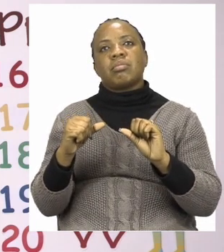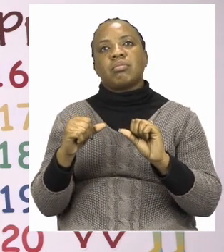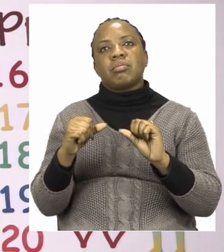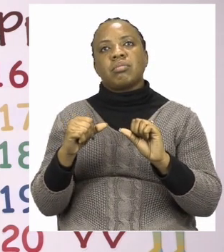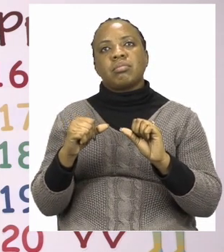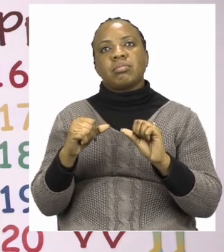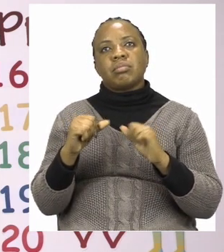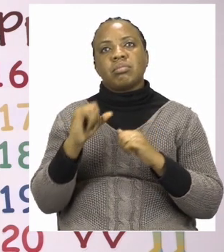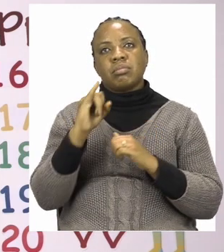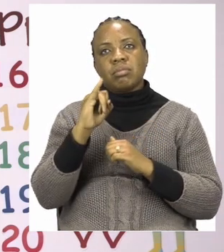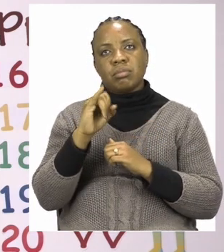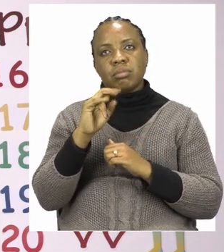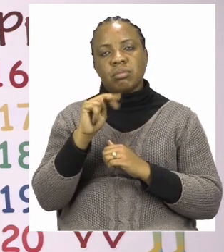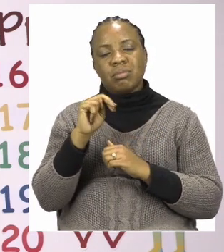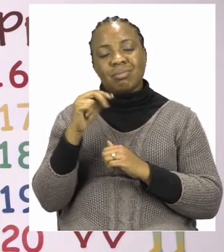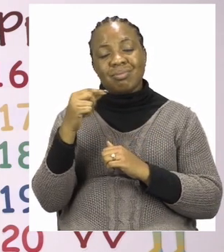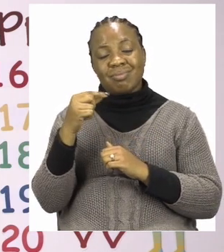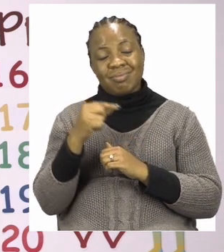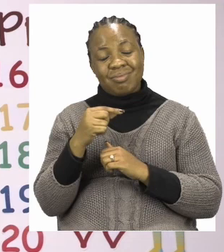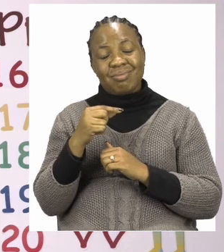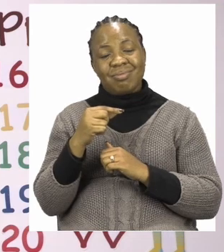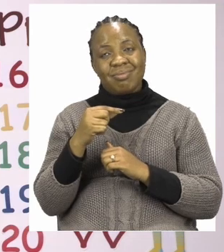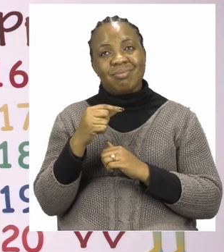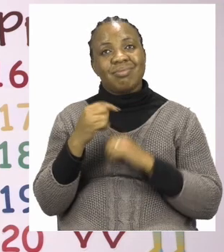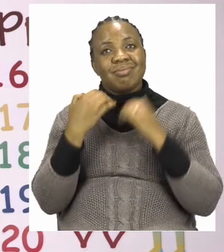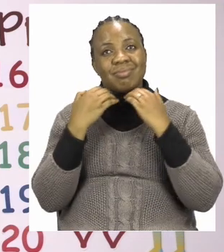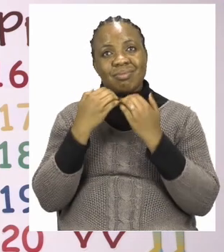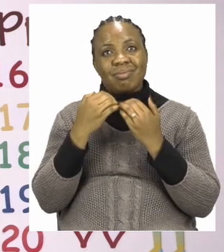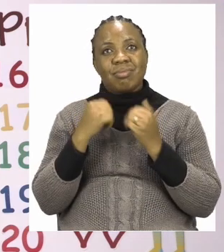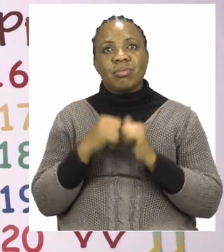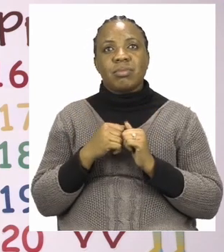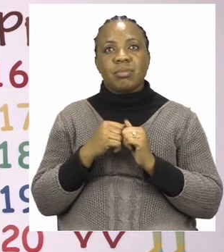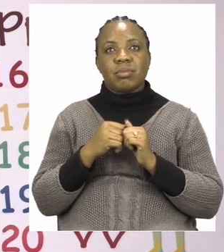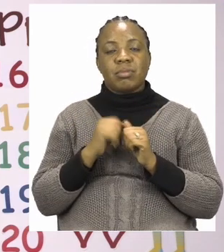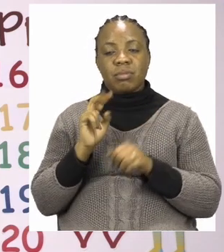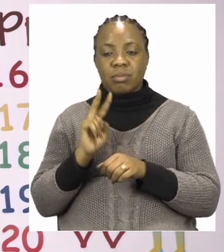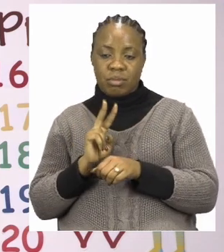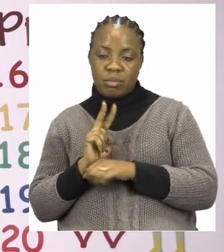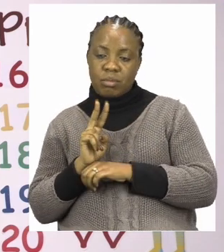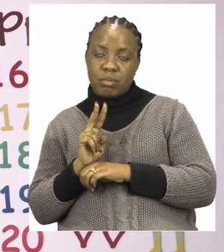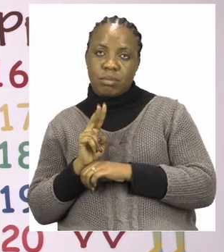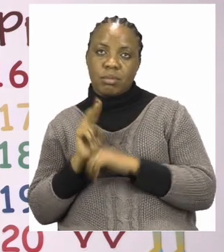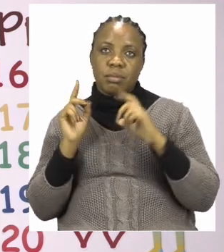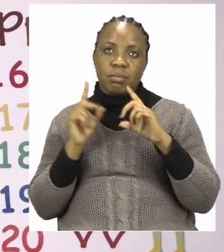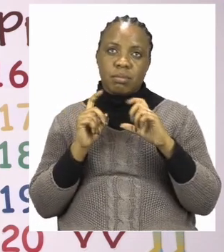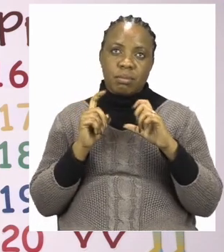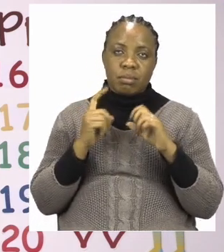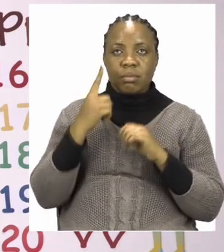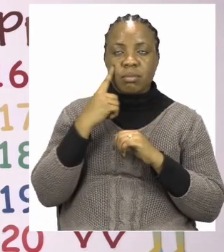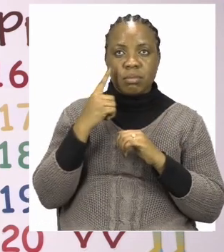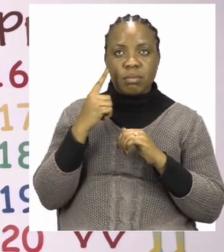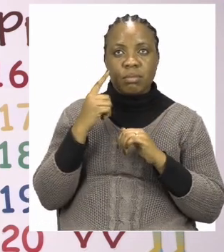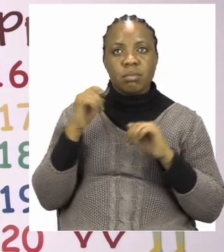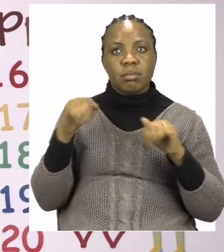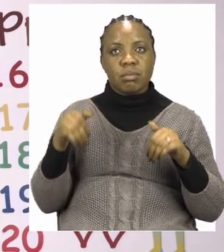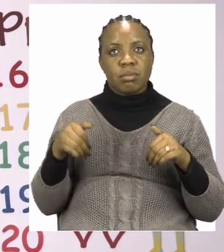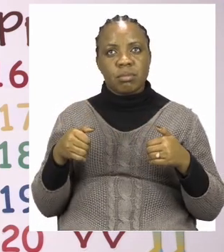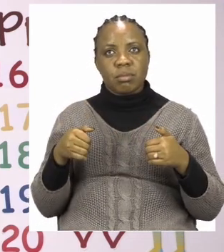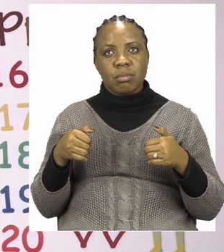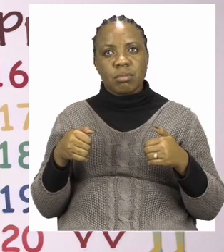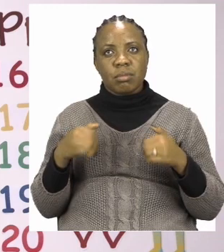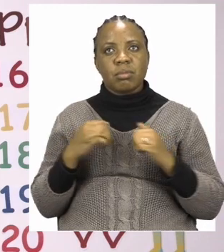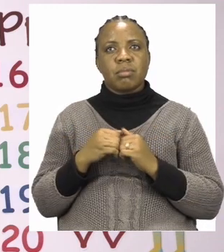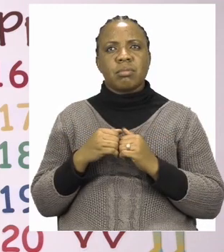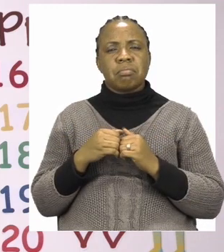only adds ing. The second picture, you can see that there is a boy in front of a computer and he seems to be